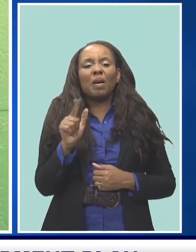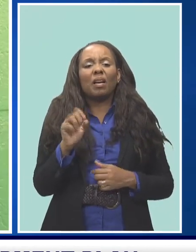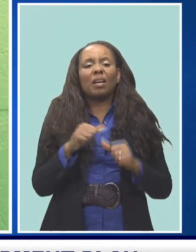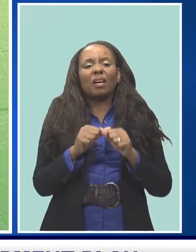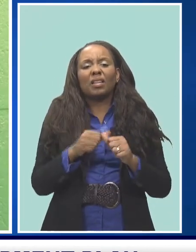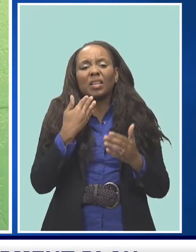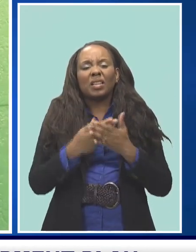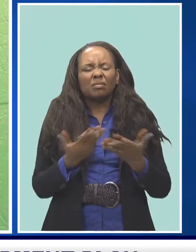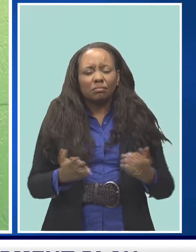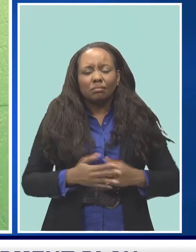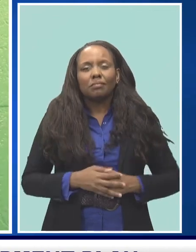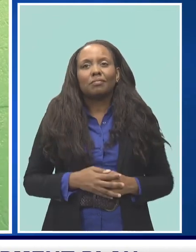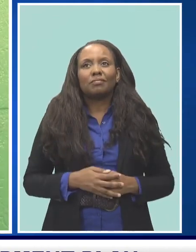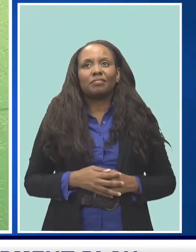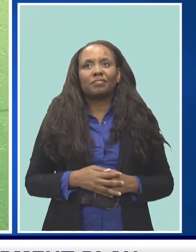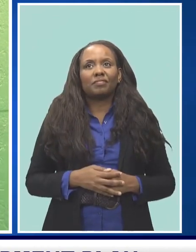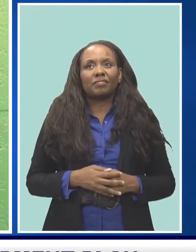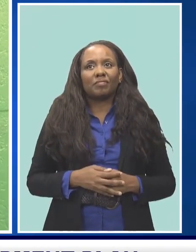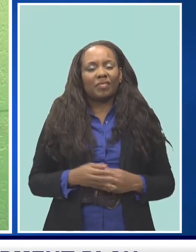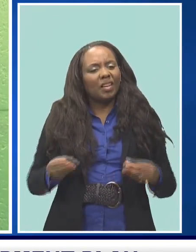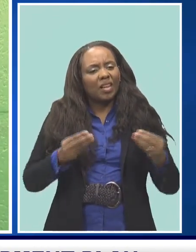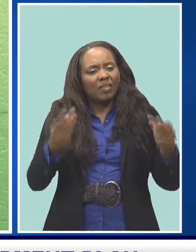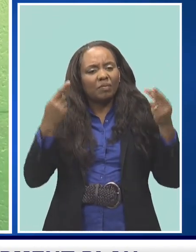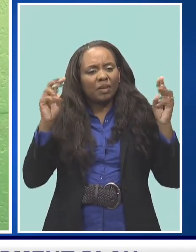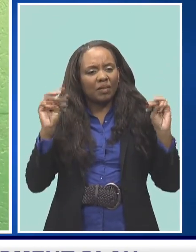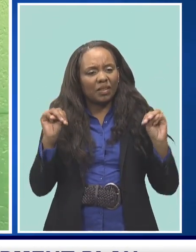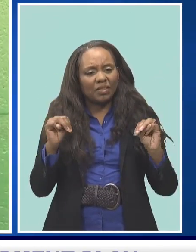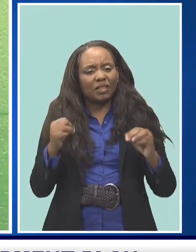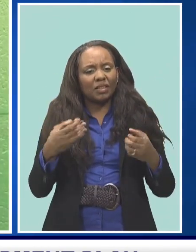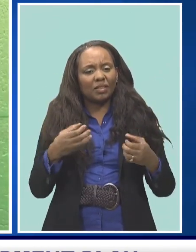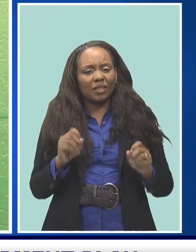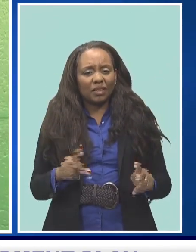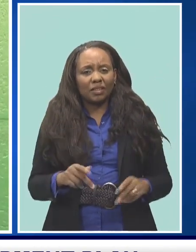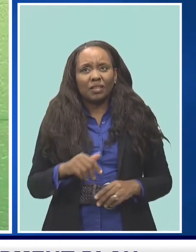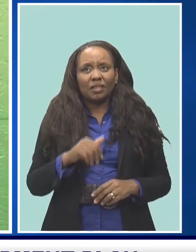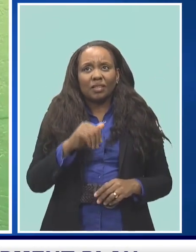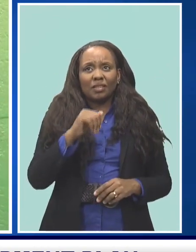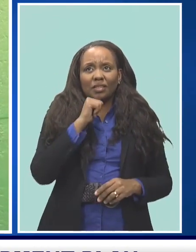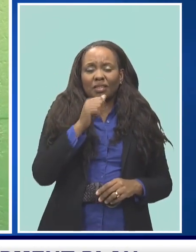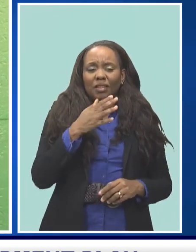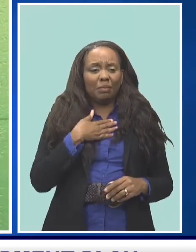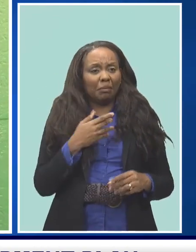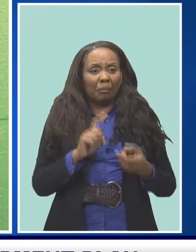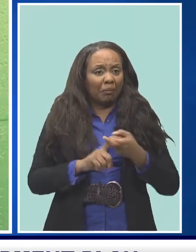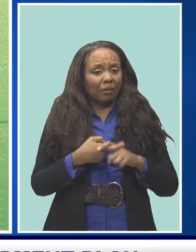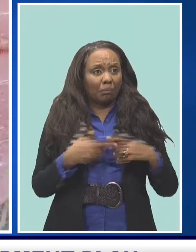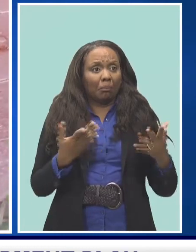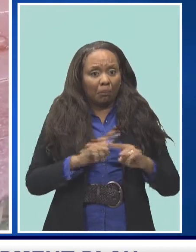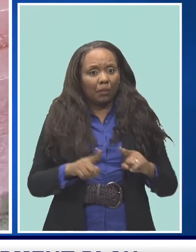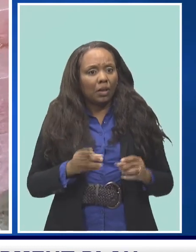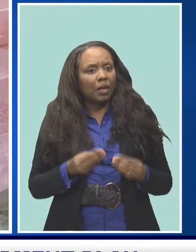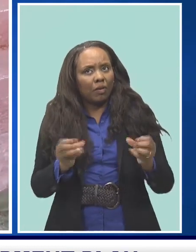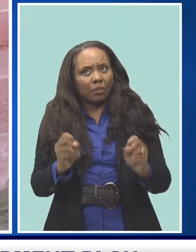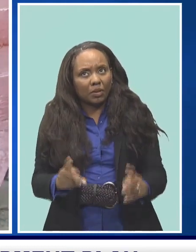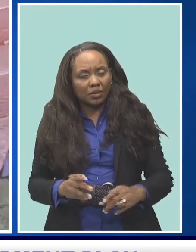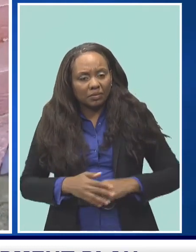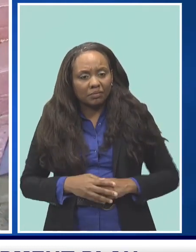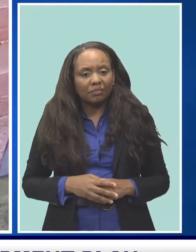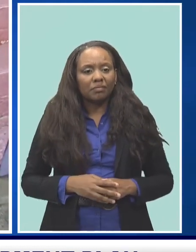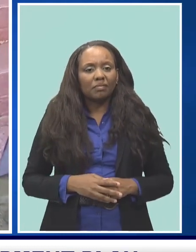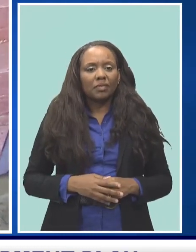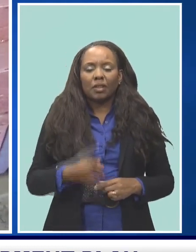I'll give you a chance. She ain't my big friend, but she ain't my pal, but you gotta give you a chance. Very, very nice.